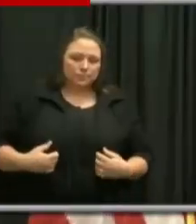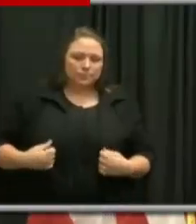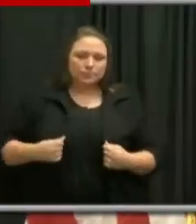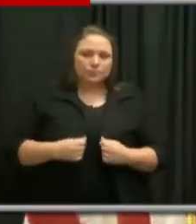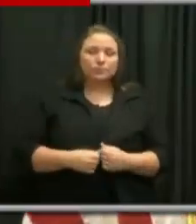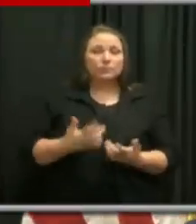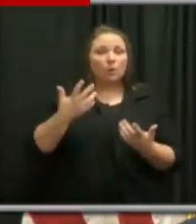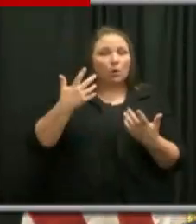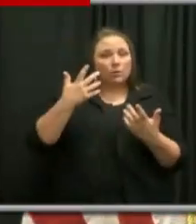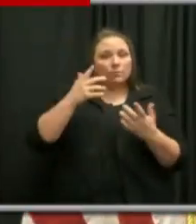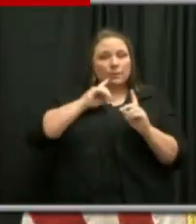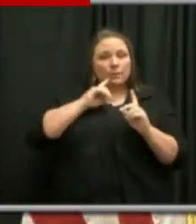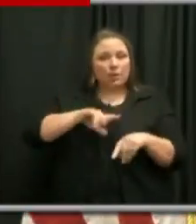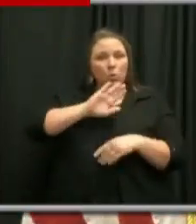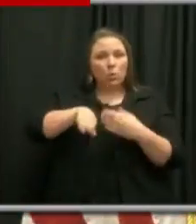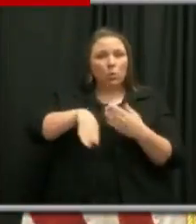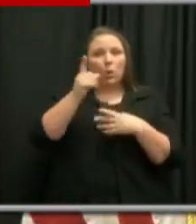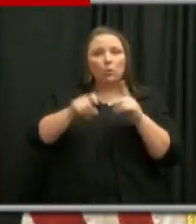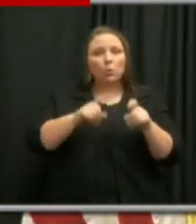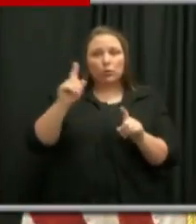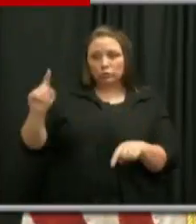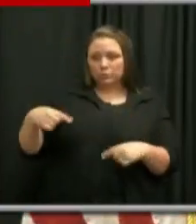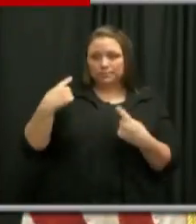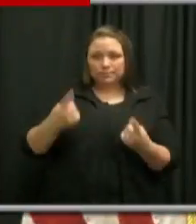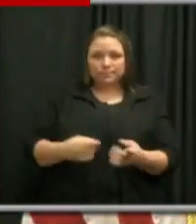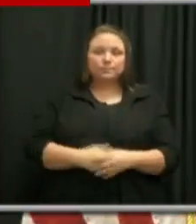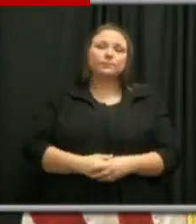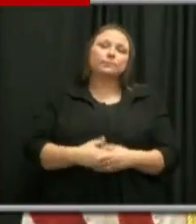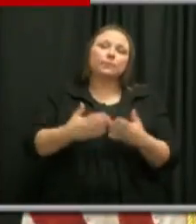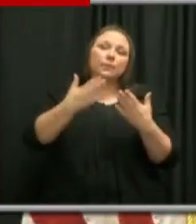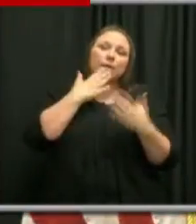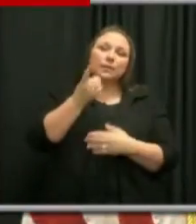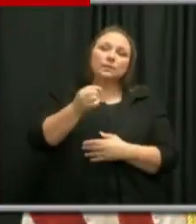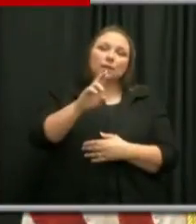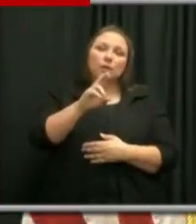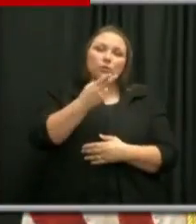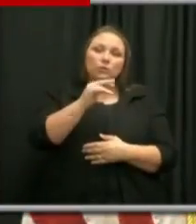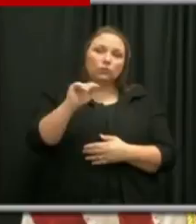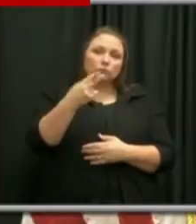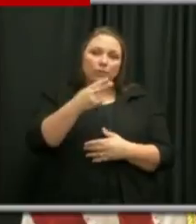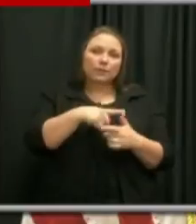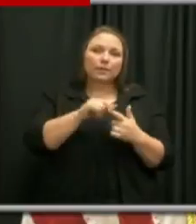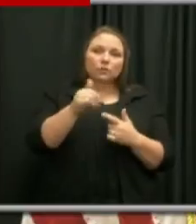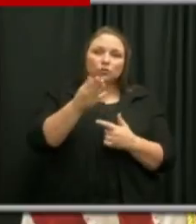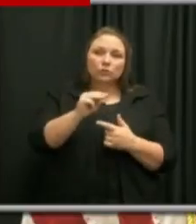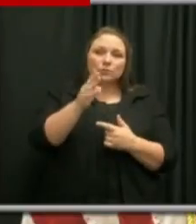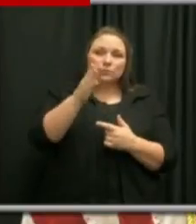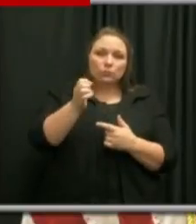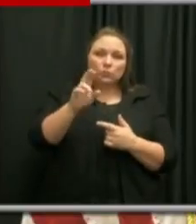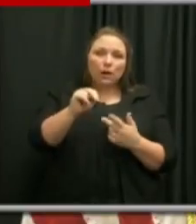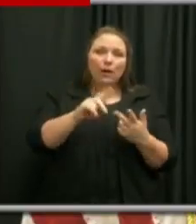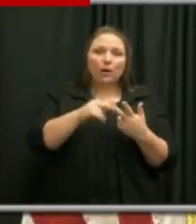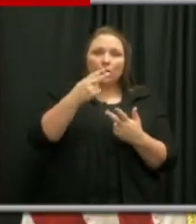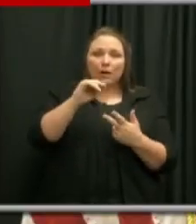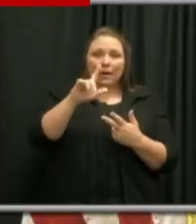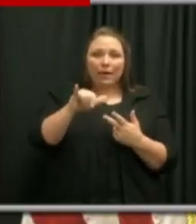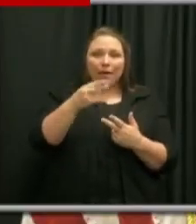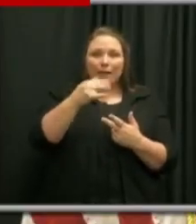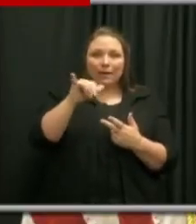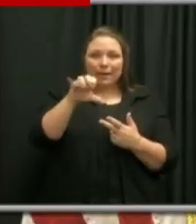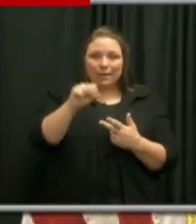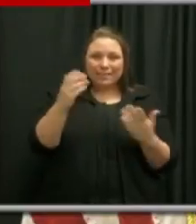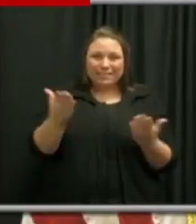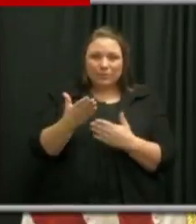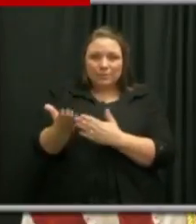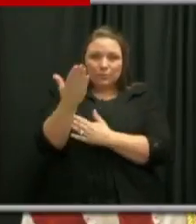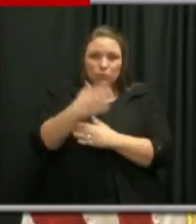We've addressed all the media questions in the WebEx queue this morning. I'd like to thank Dr. Hildreth. All right, everybody, you're watching the daily Metro briefing from the